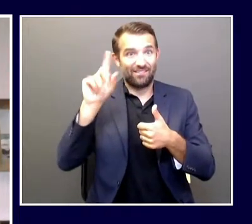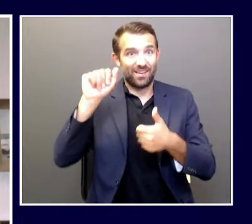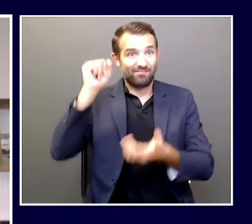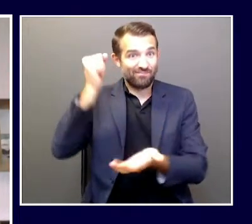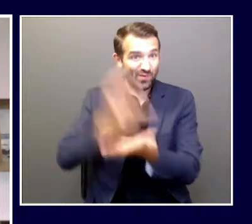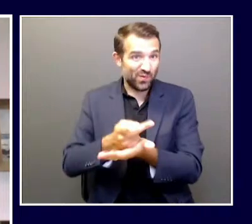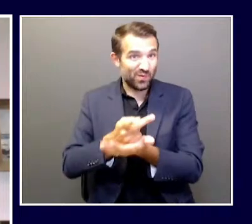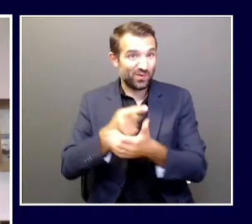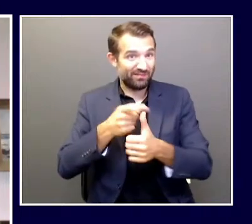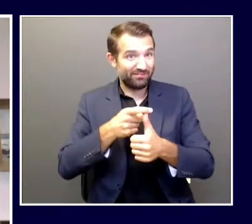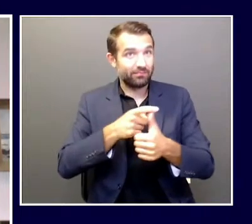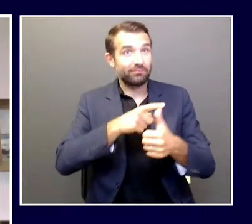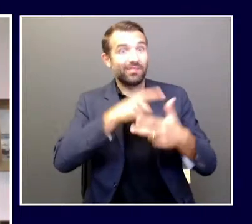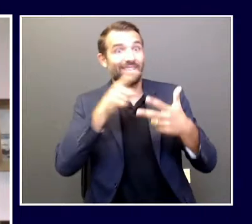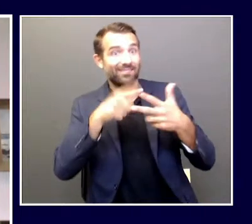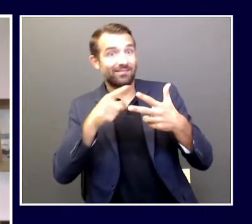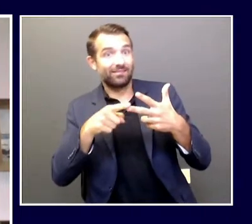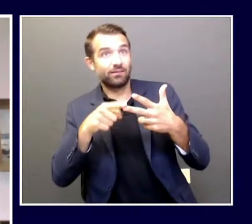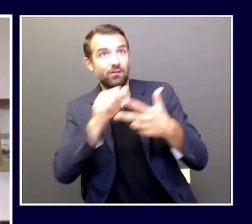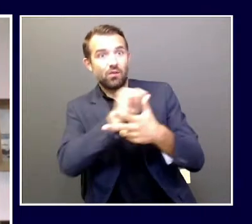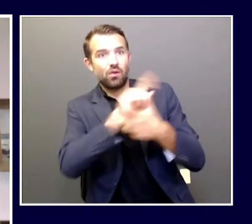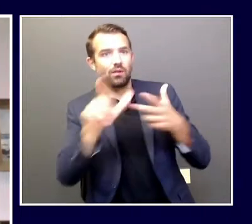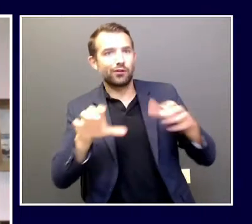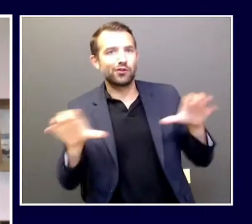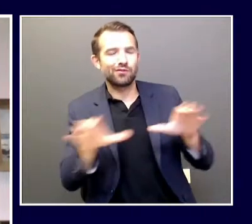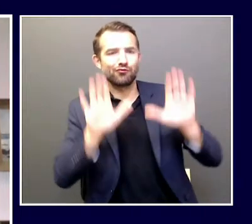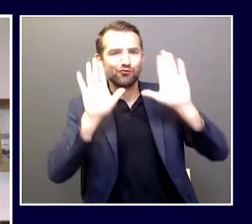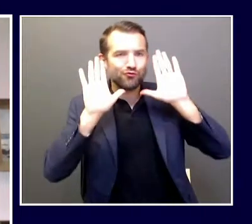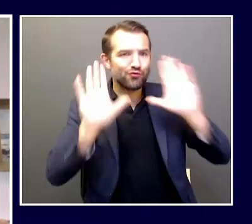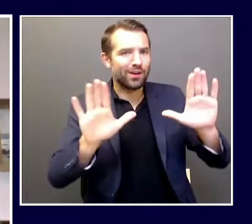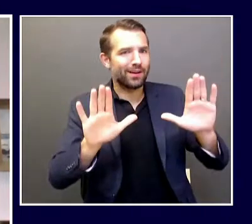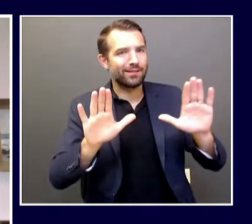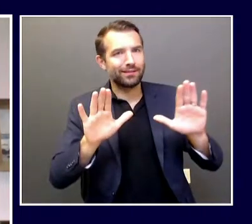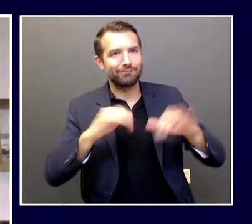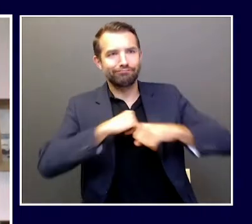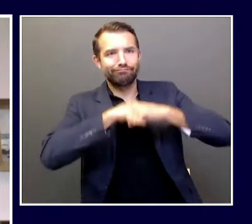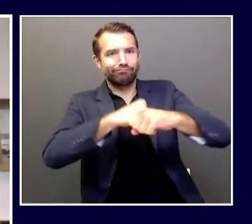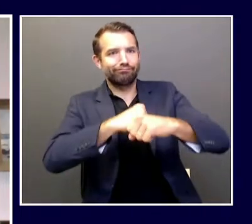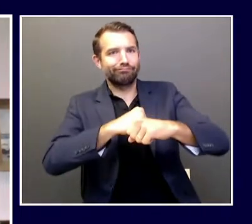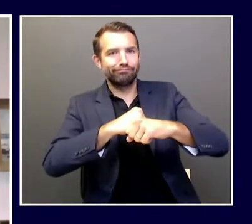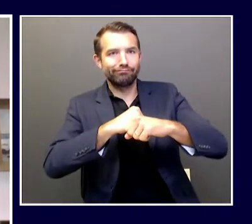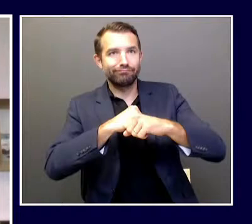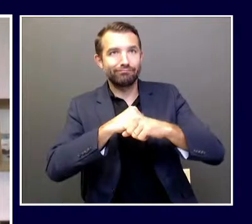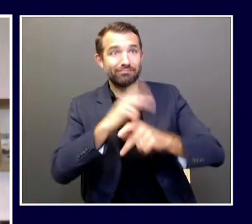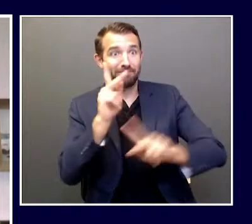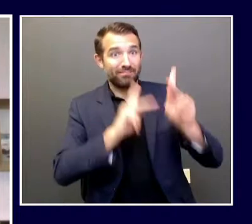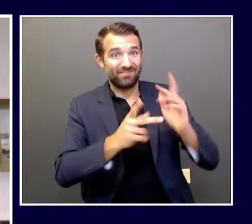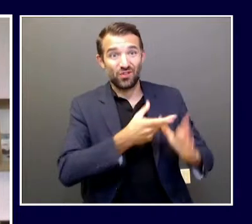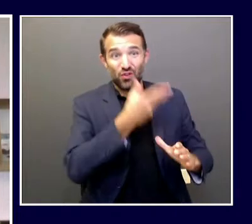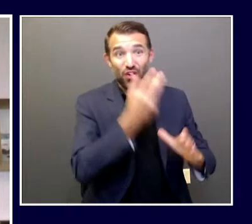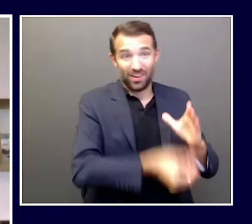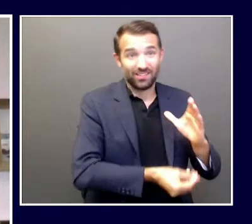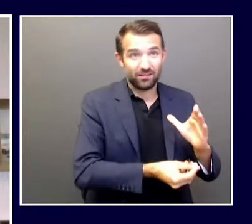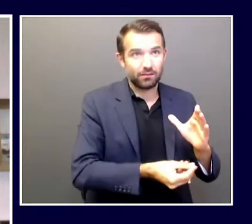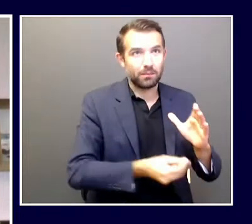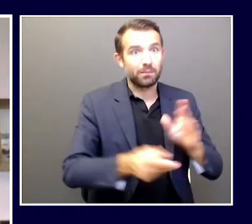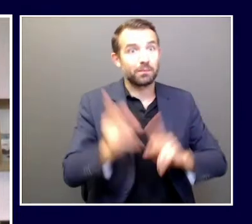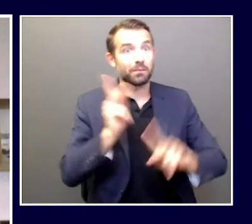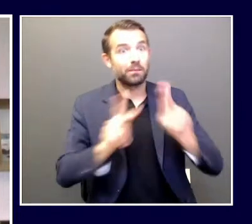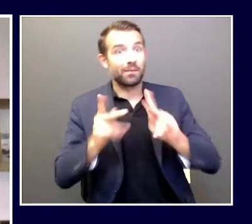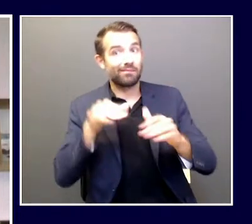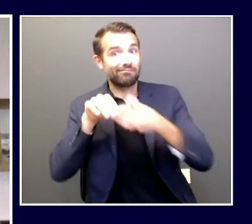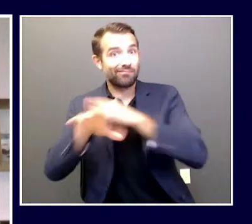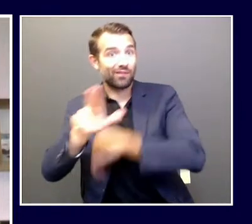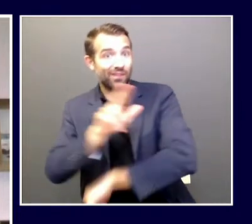preventing hospitalizations and deaths from COVID. But not everyone can get a vaccine. For example, children under